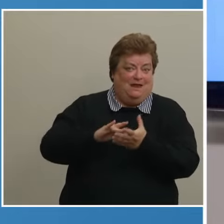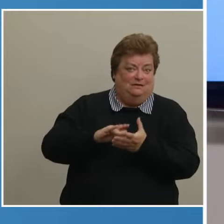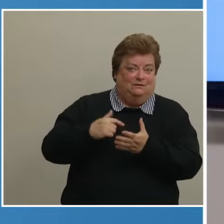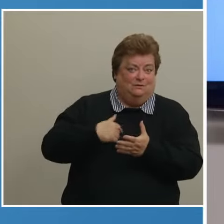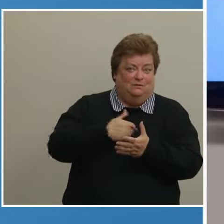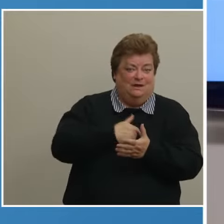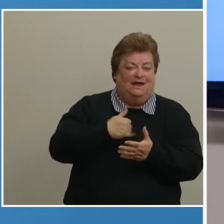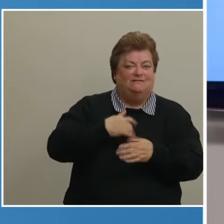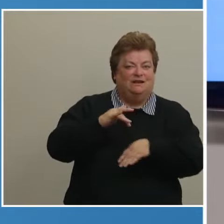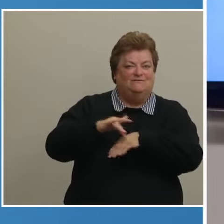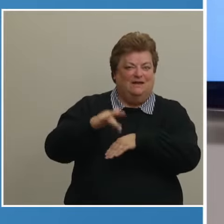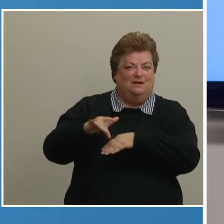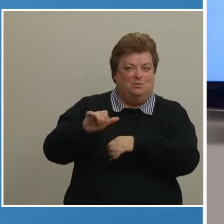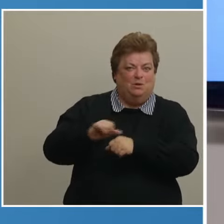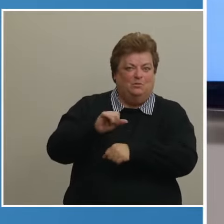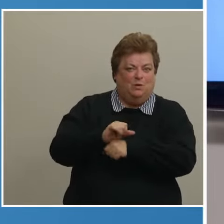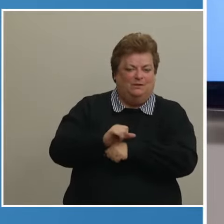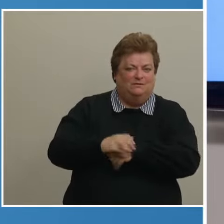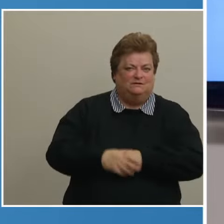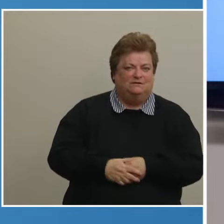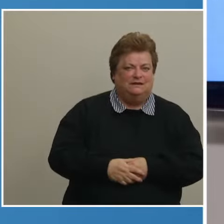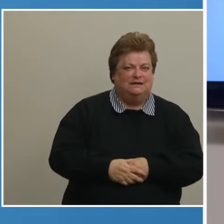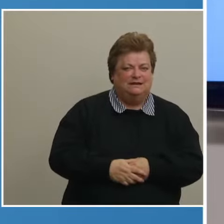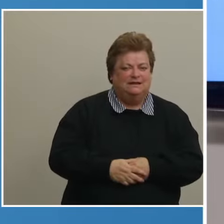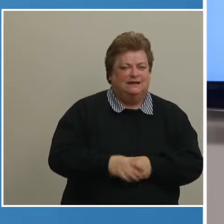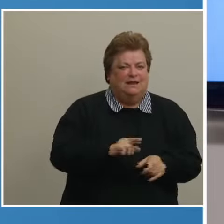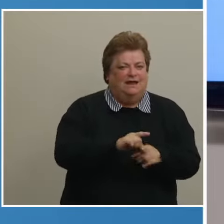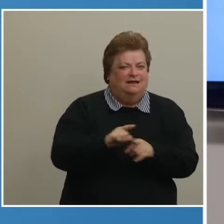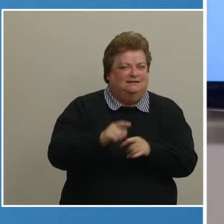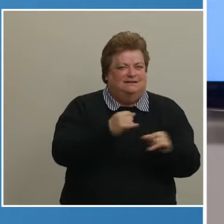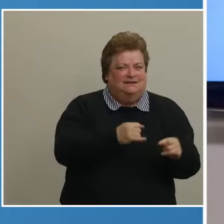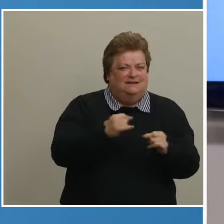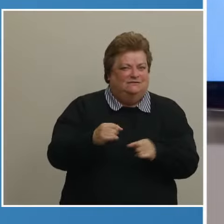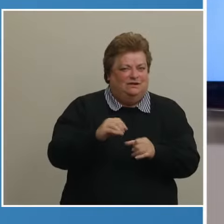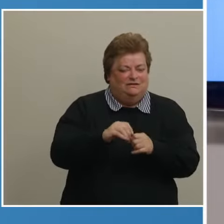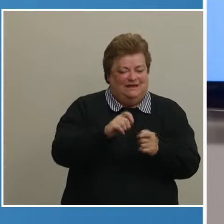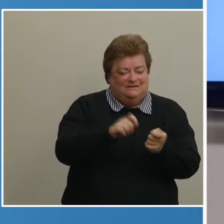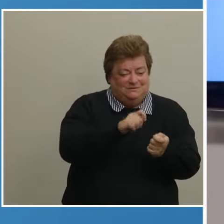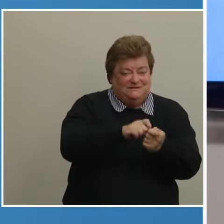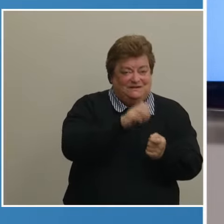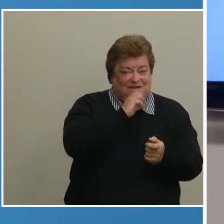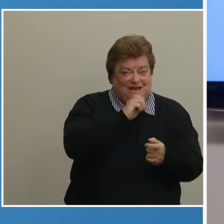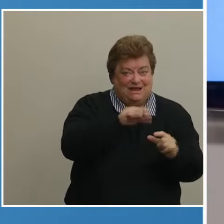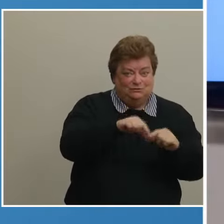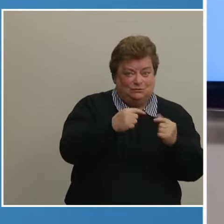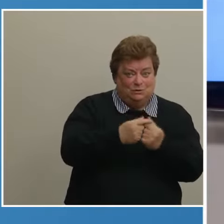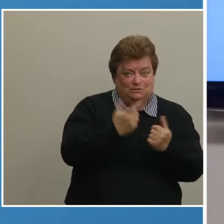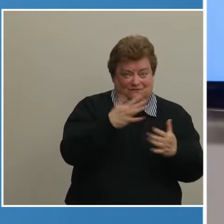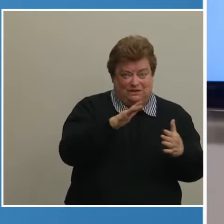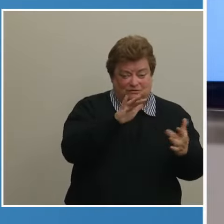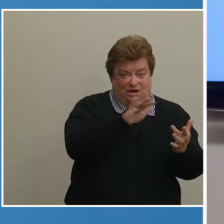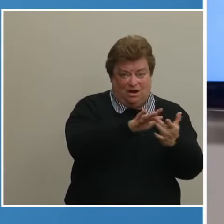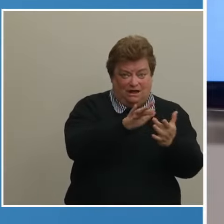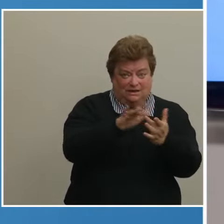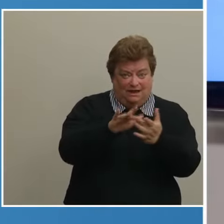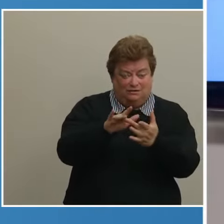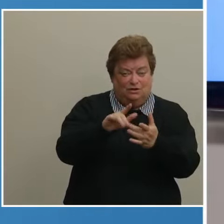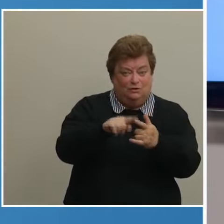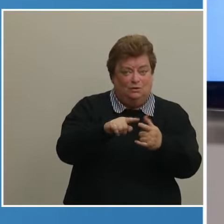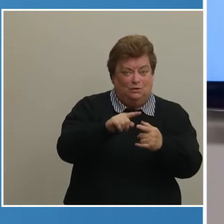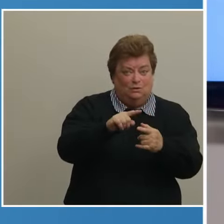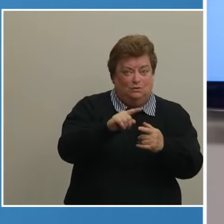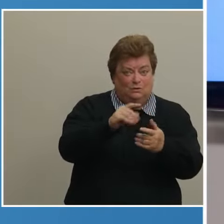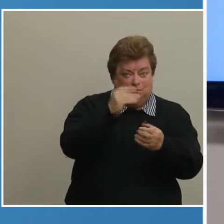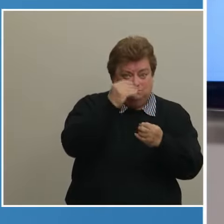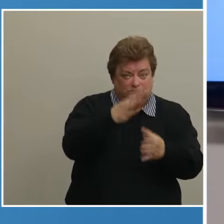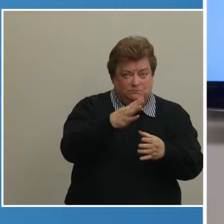available appointments. As individuals in specific age groups are contacted to schedule vaccinations, family members